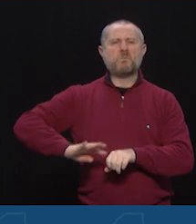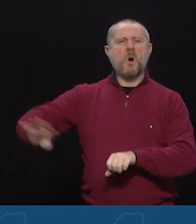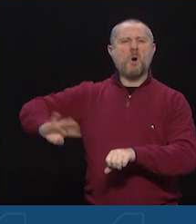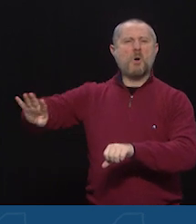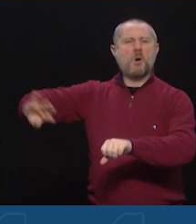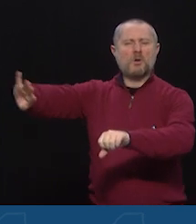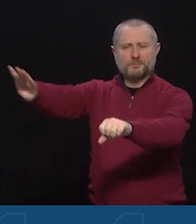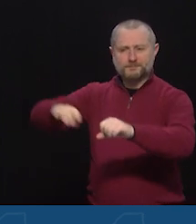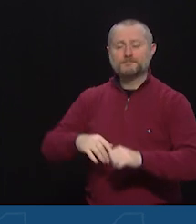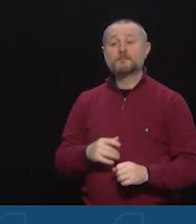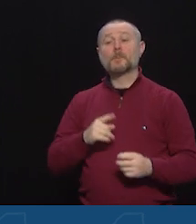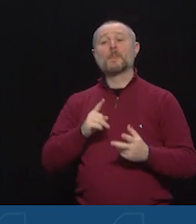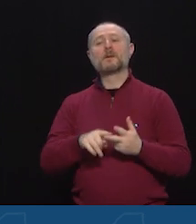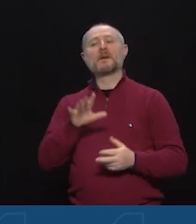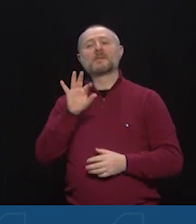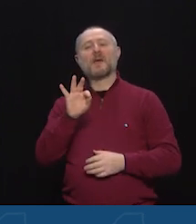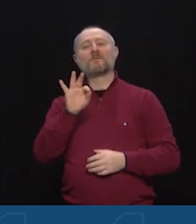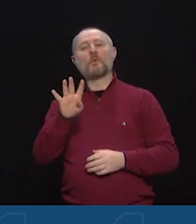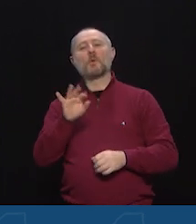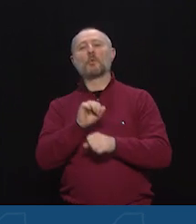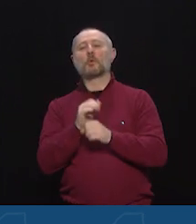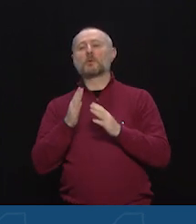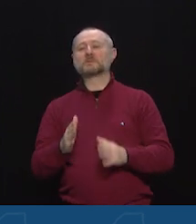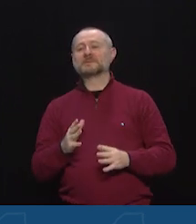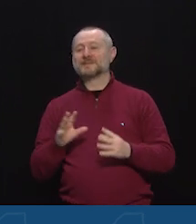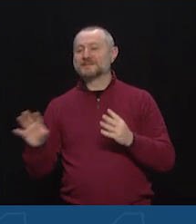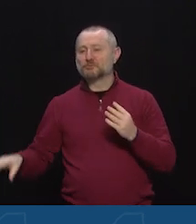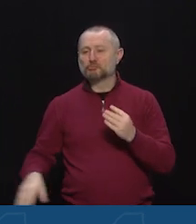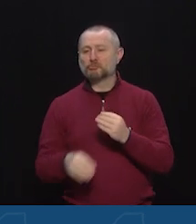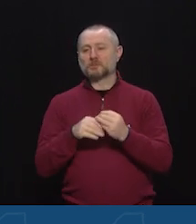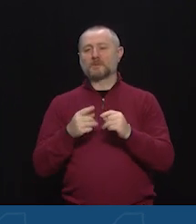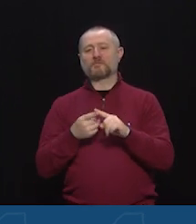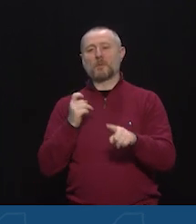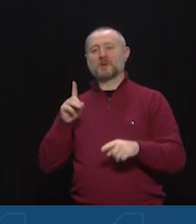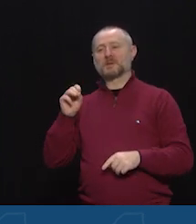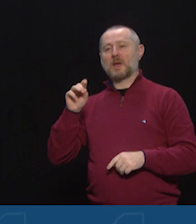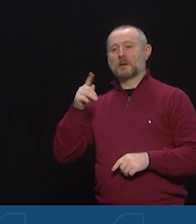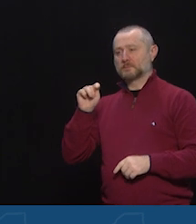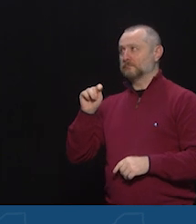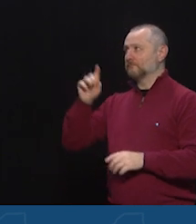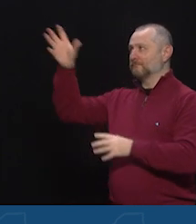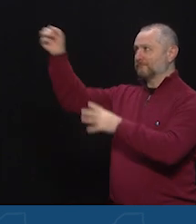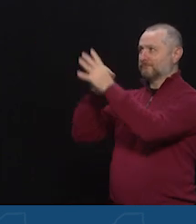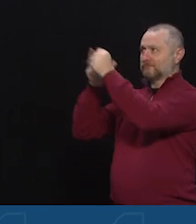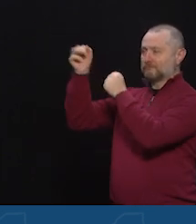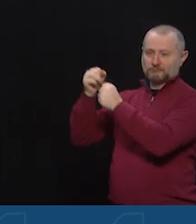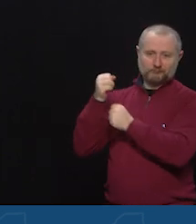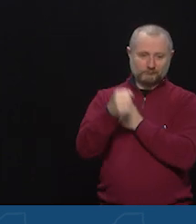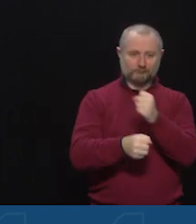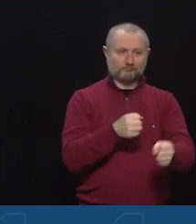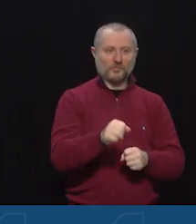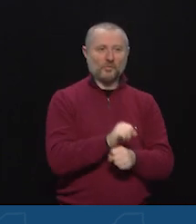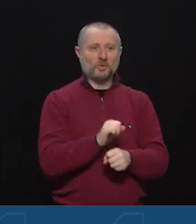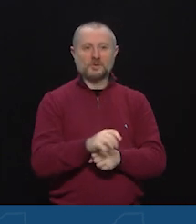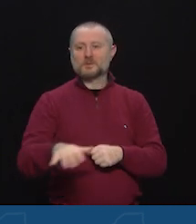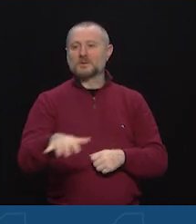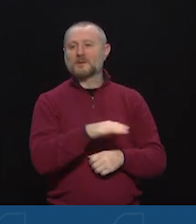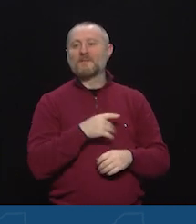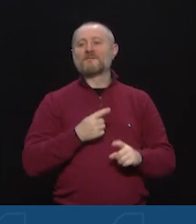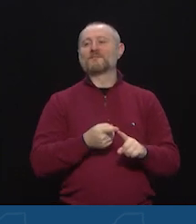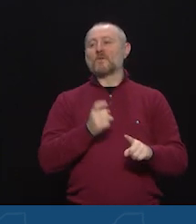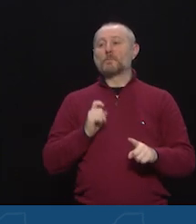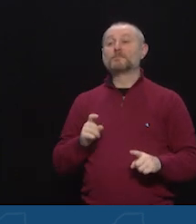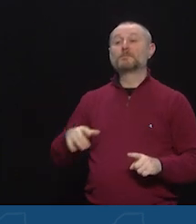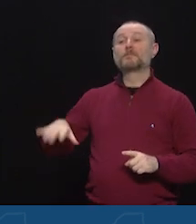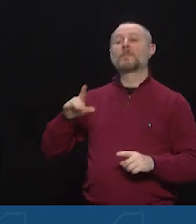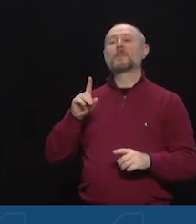94 personnel from DOT from across the entire state. We're bringing folks in from the Mohawk